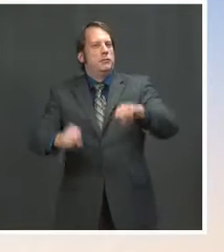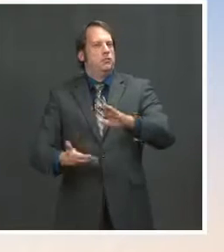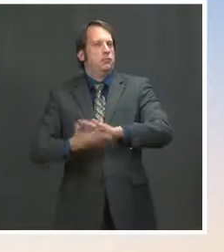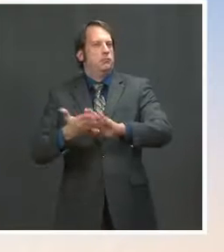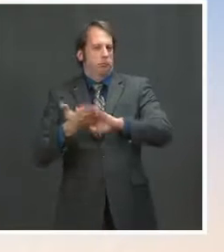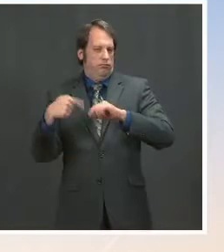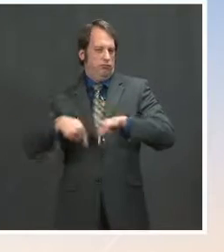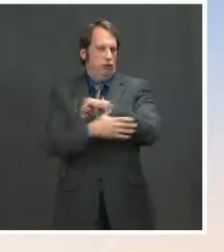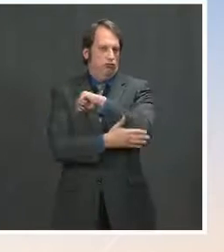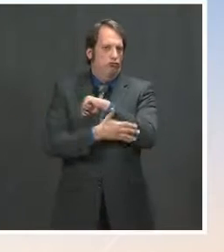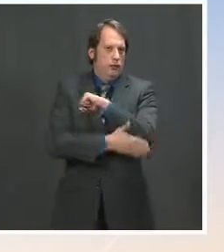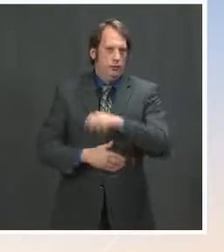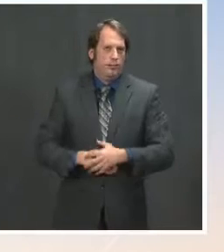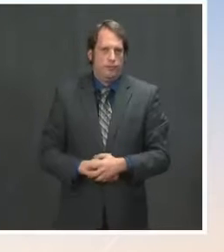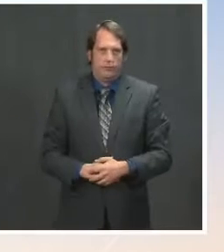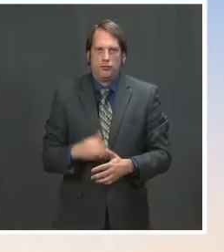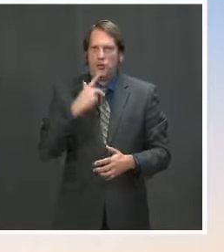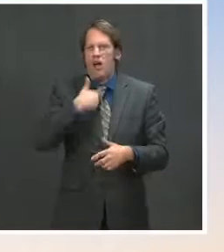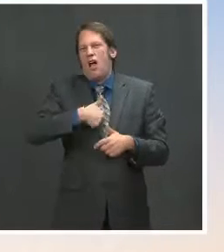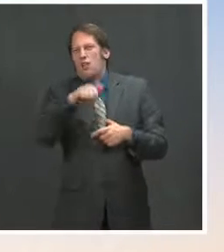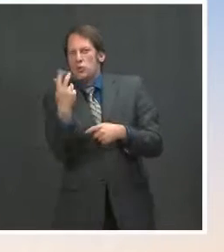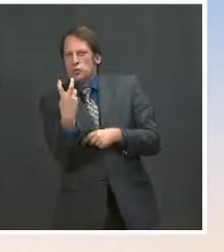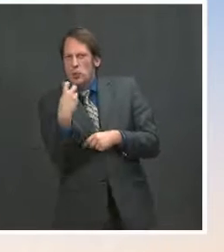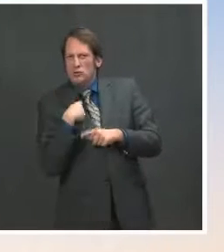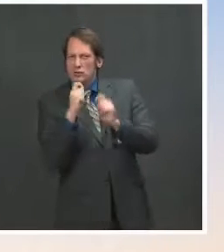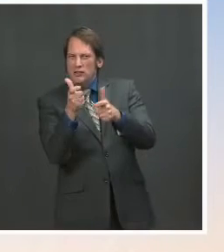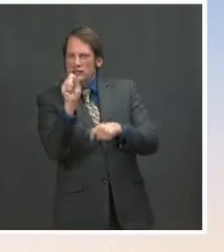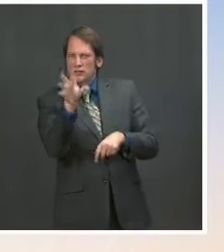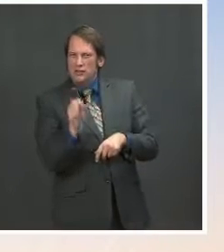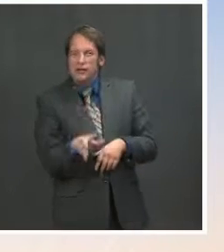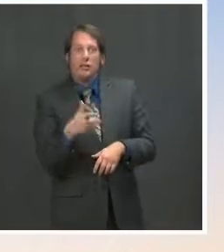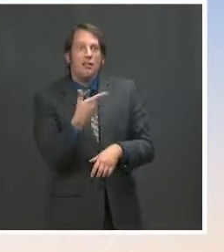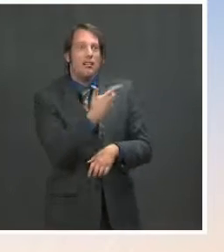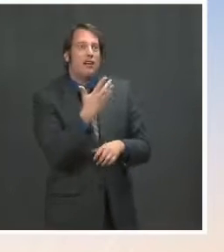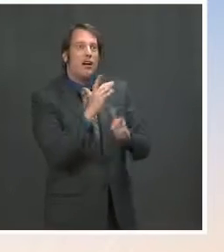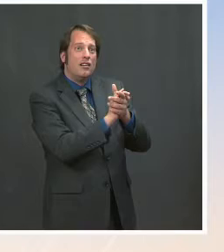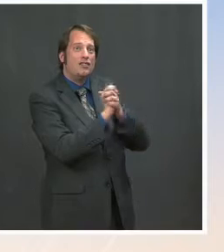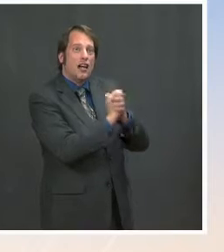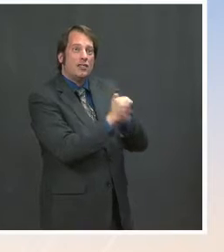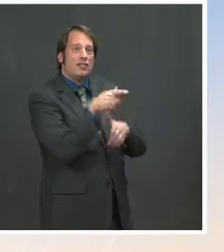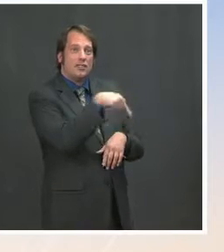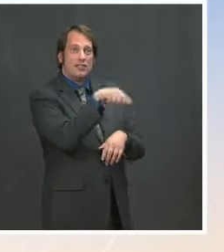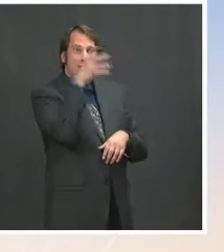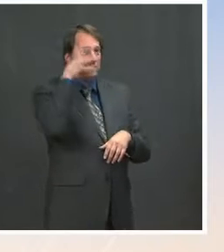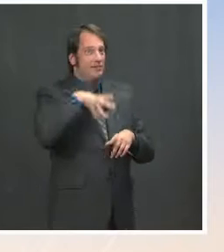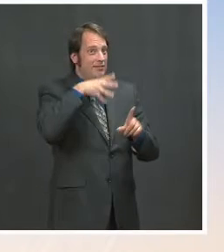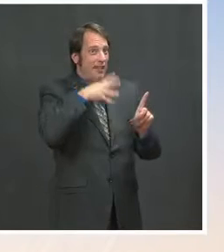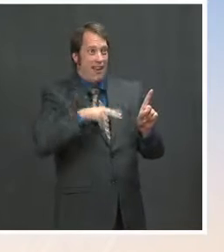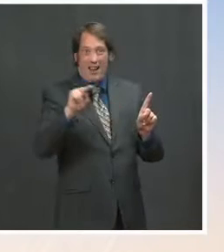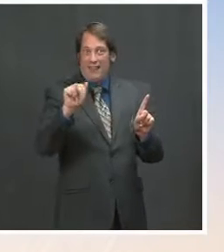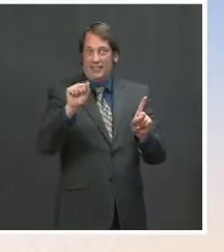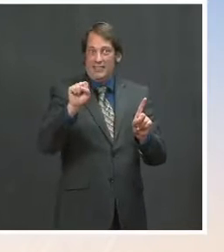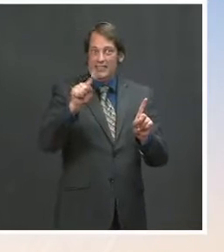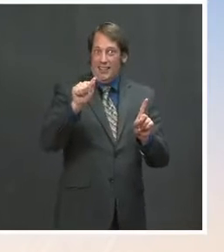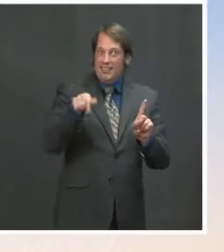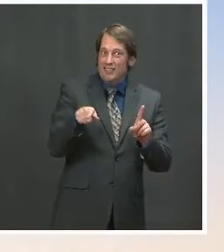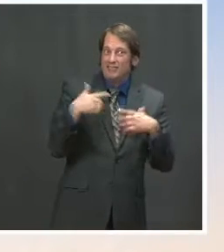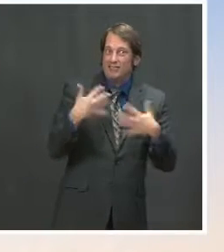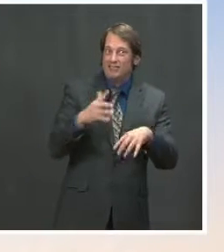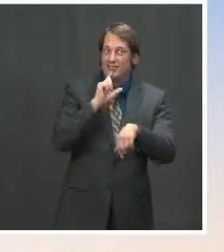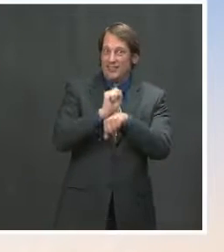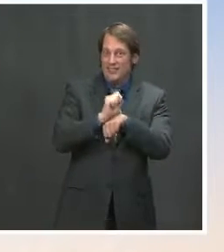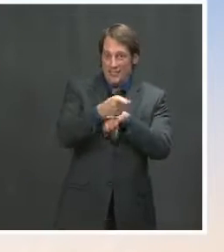for you. Today, we congratulate the men and women of NASA and the Jet Propulsion Laboratory for yet again making history in outer